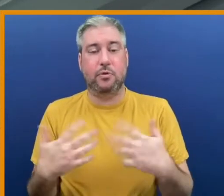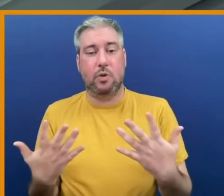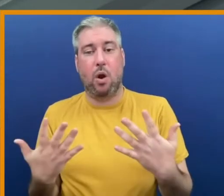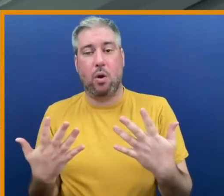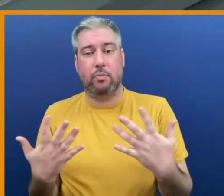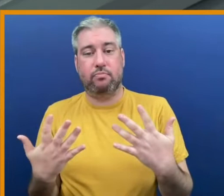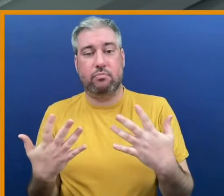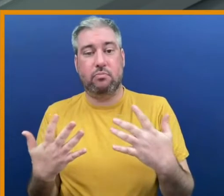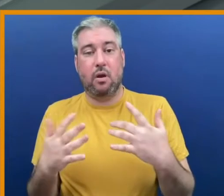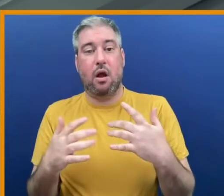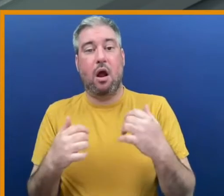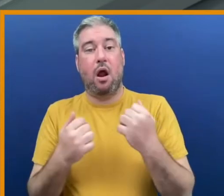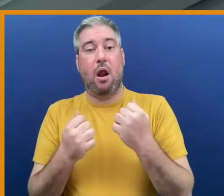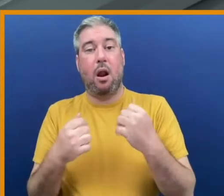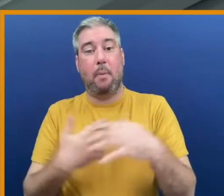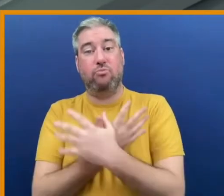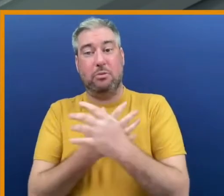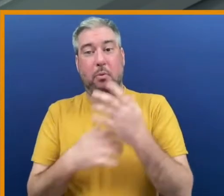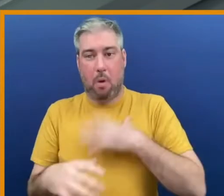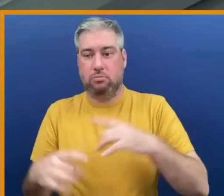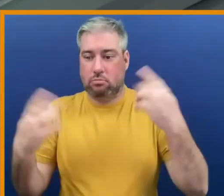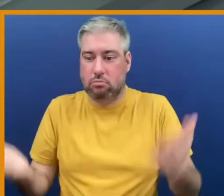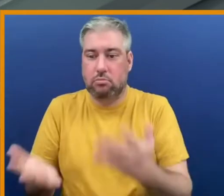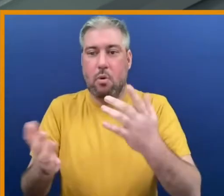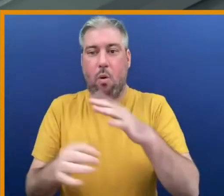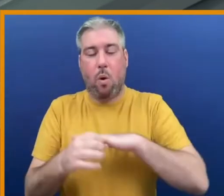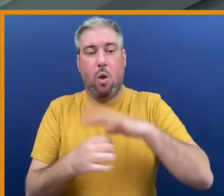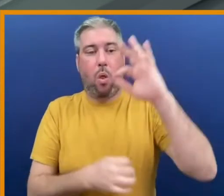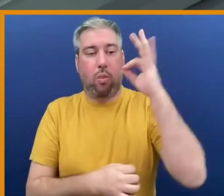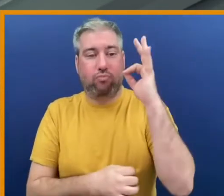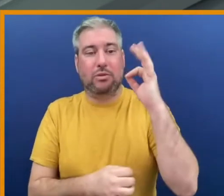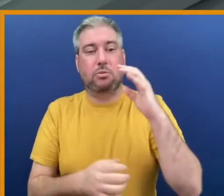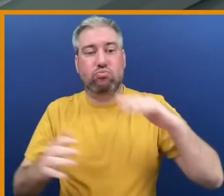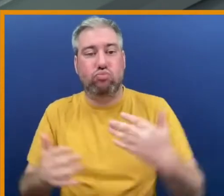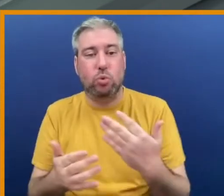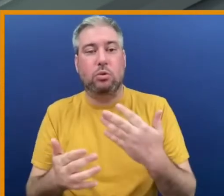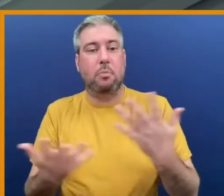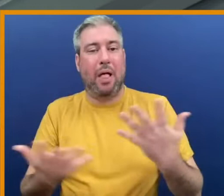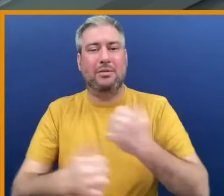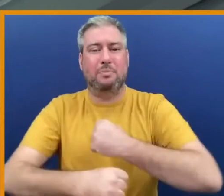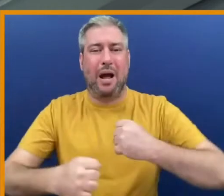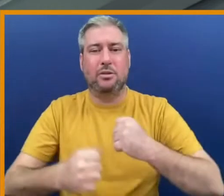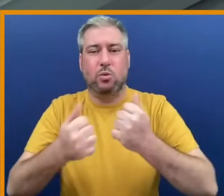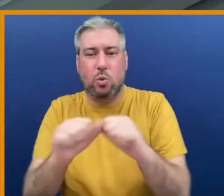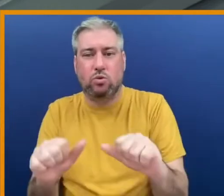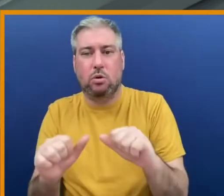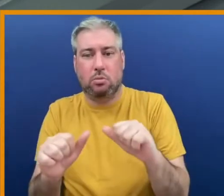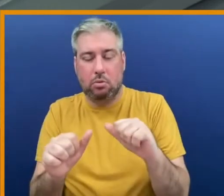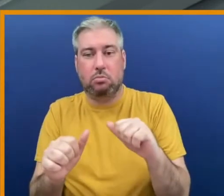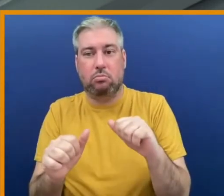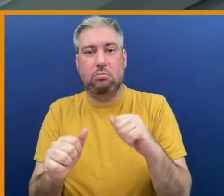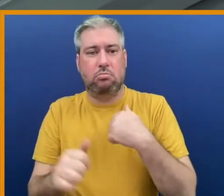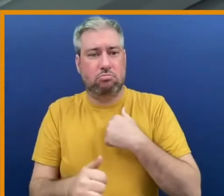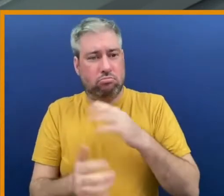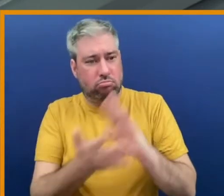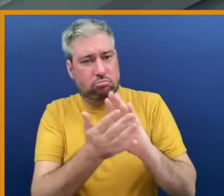ecological crisis. And I salute the work of so many Liberal Democrat councils, Chelmsford, Teignbridge and South Cambridgeshire, to name but